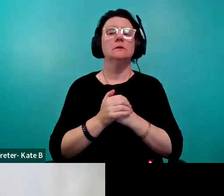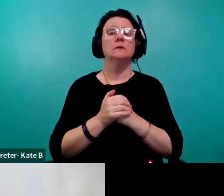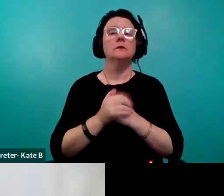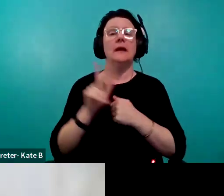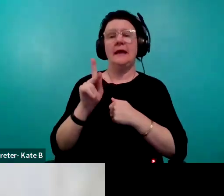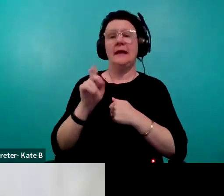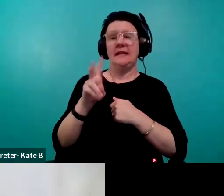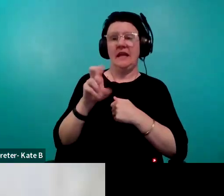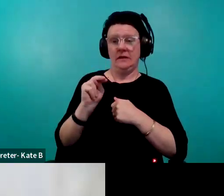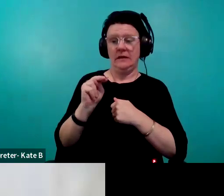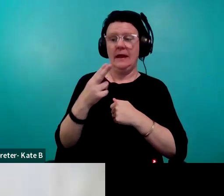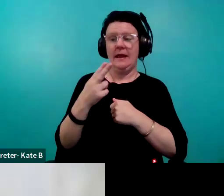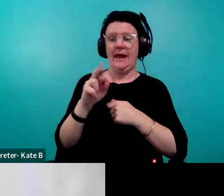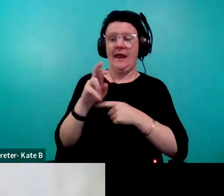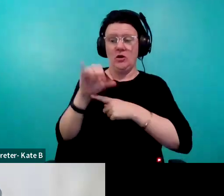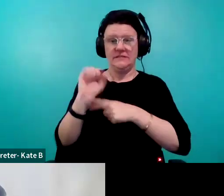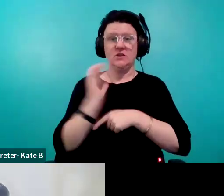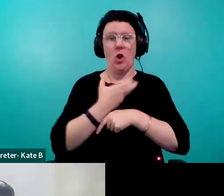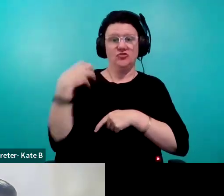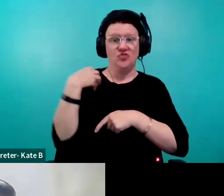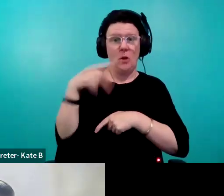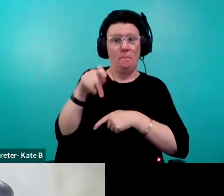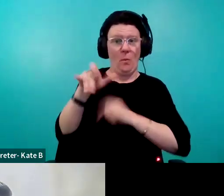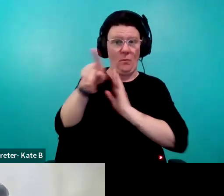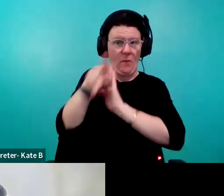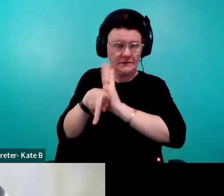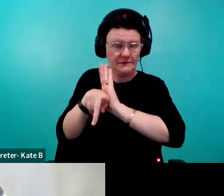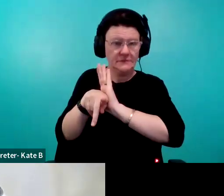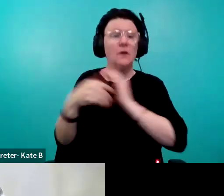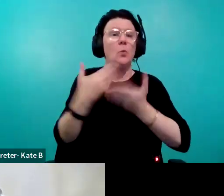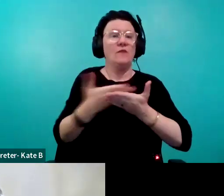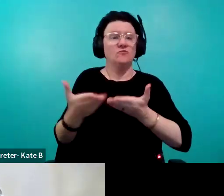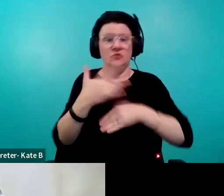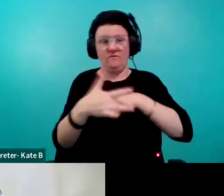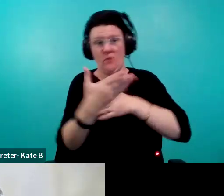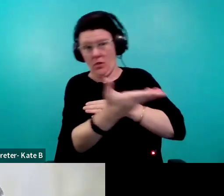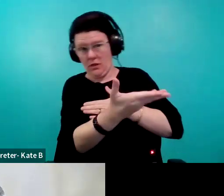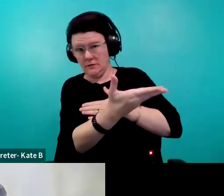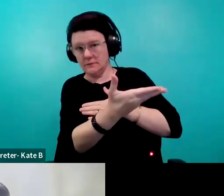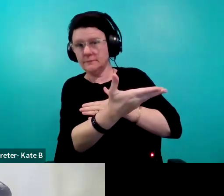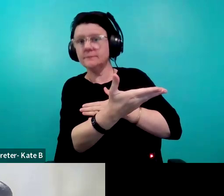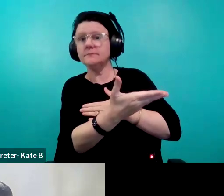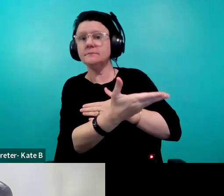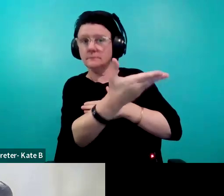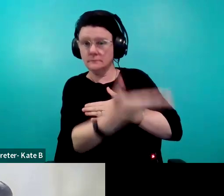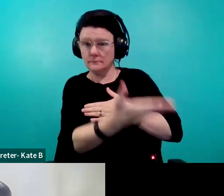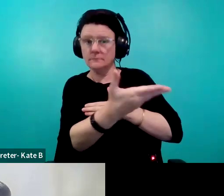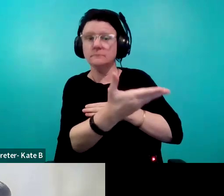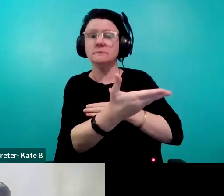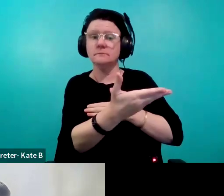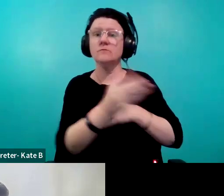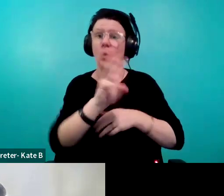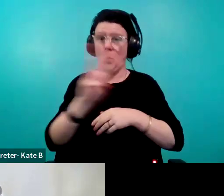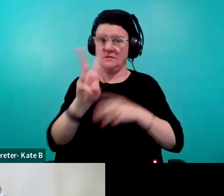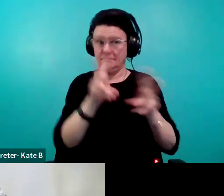of our Public Policy Committee, I do want to mention that we do have resources available for legislators that are on our